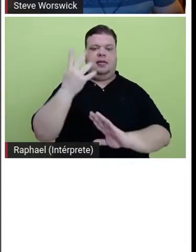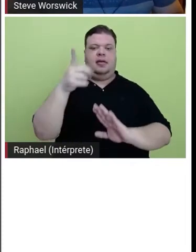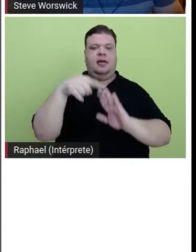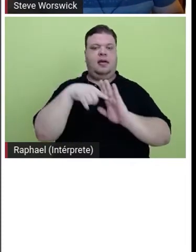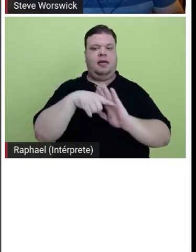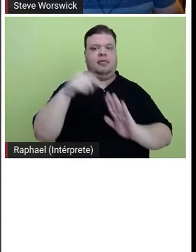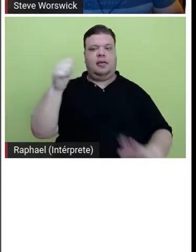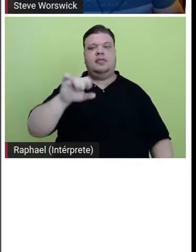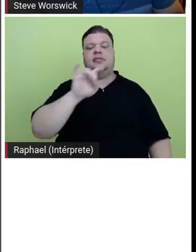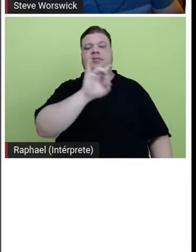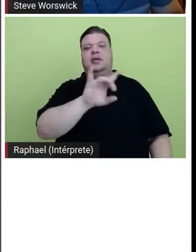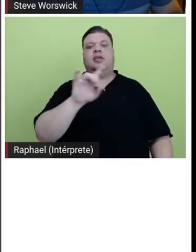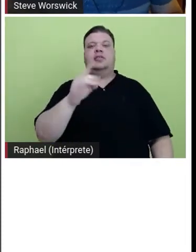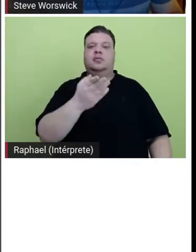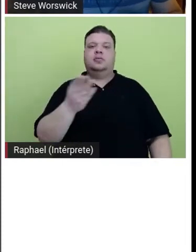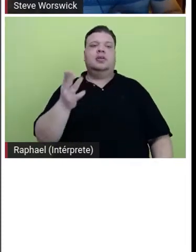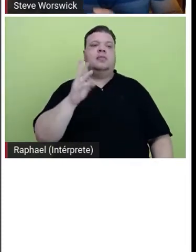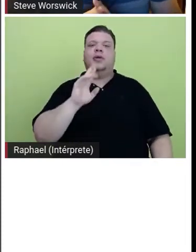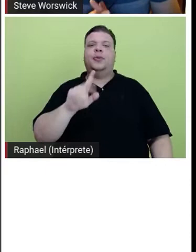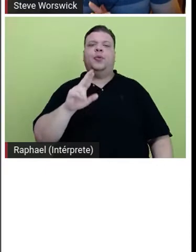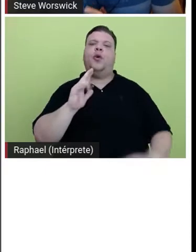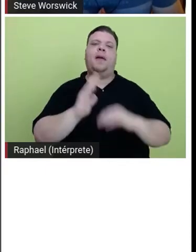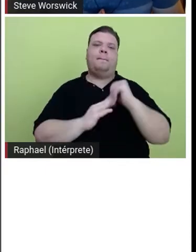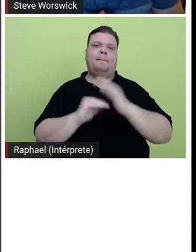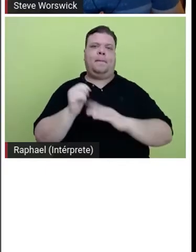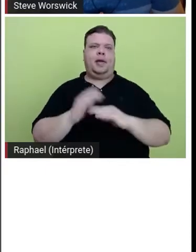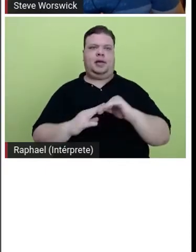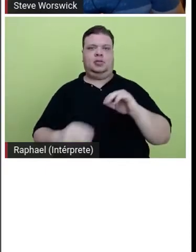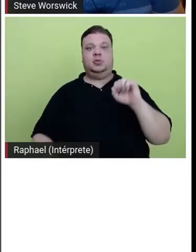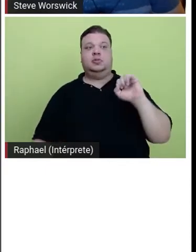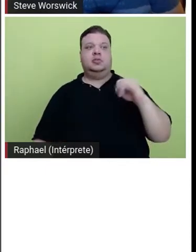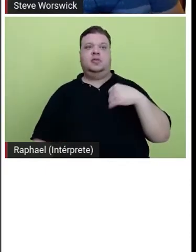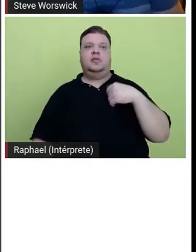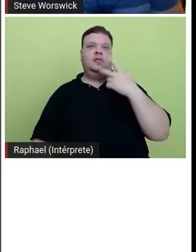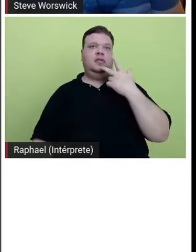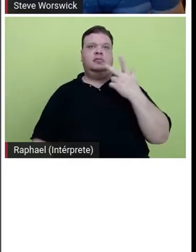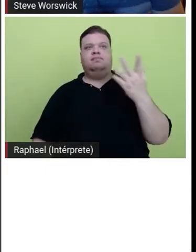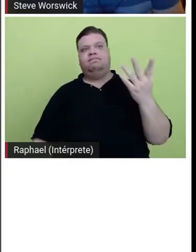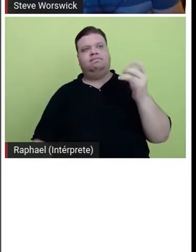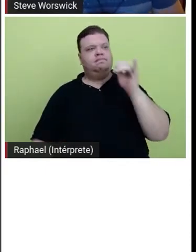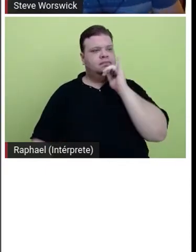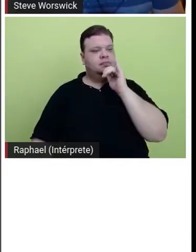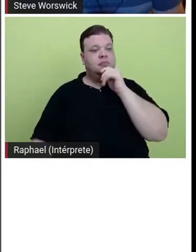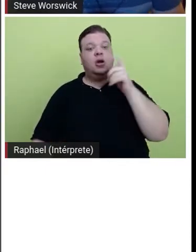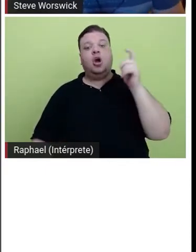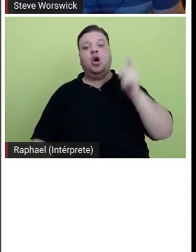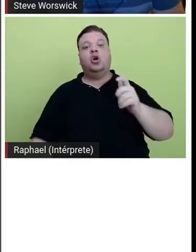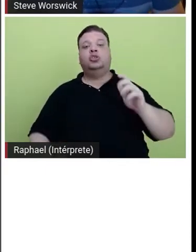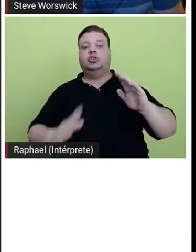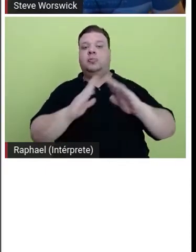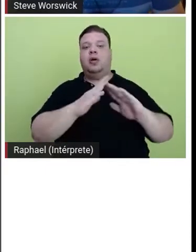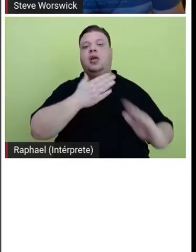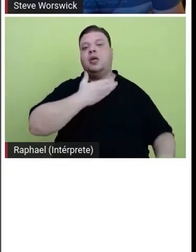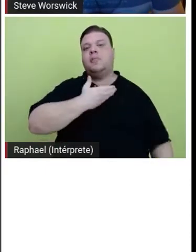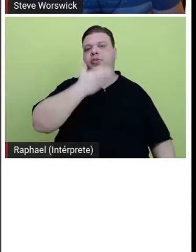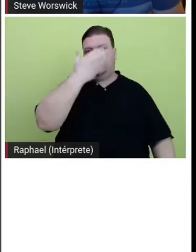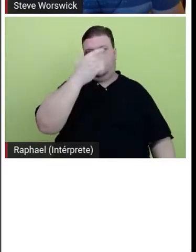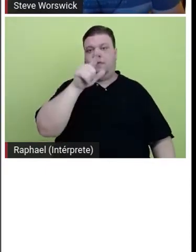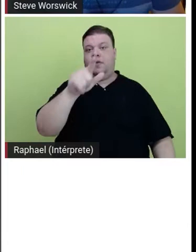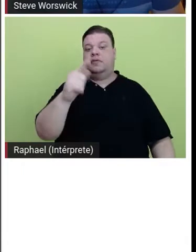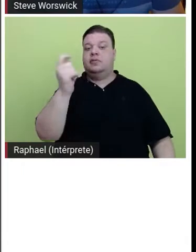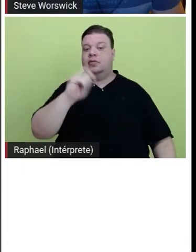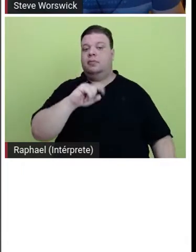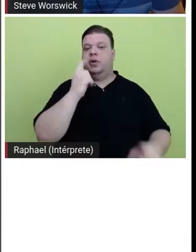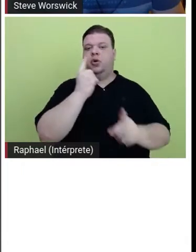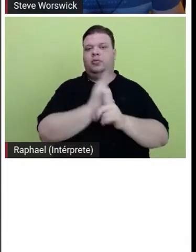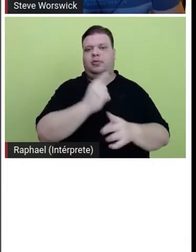So instead of doing that, what I have is like a common sense database. So in this example, there's just an extract from the